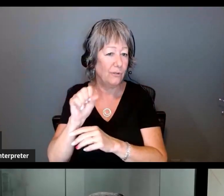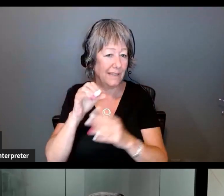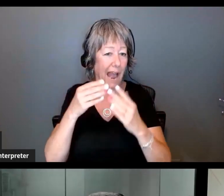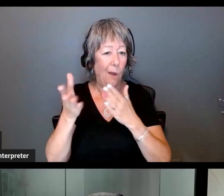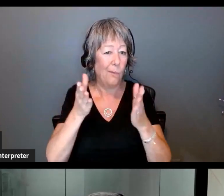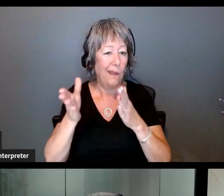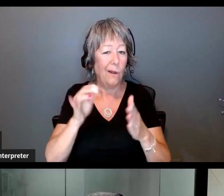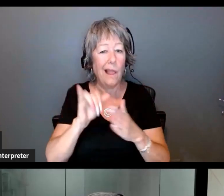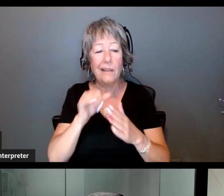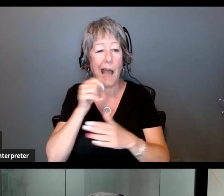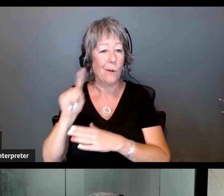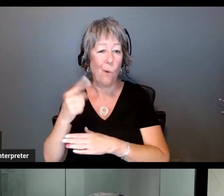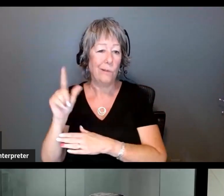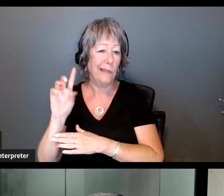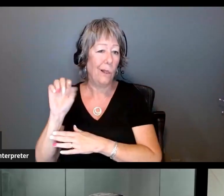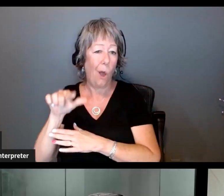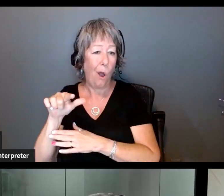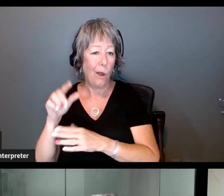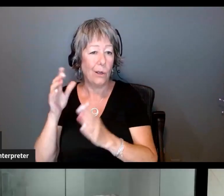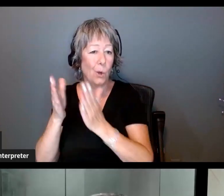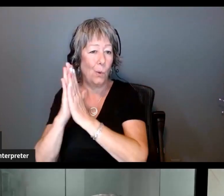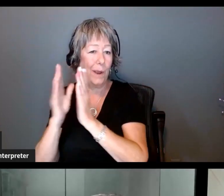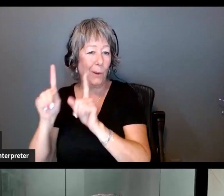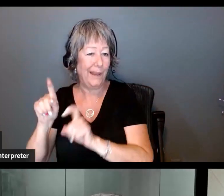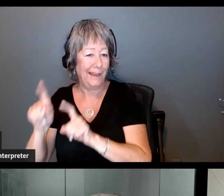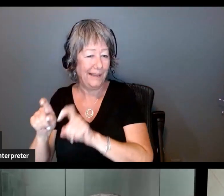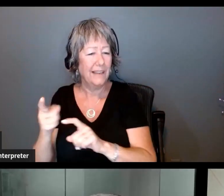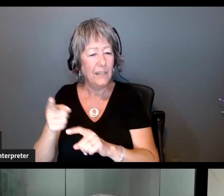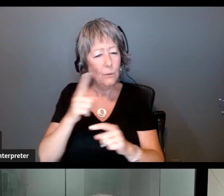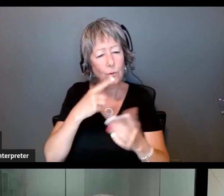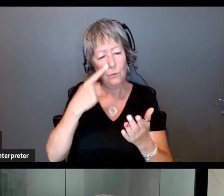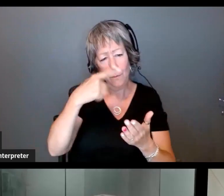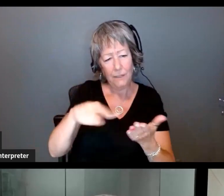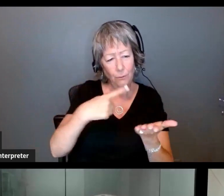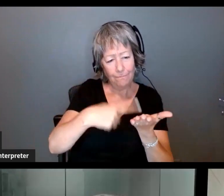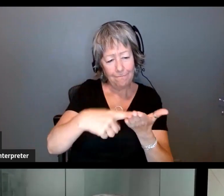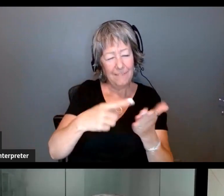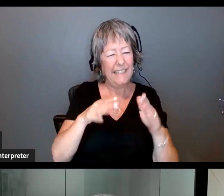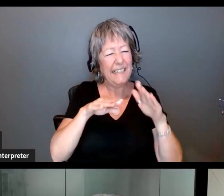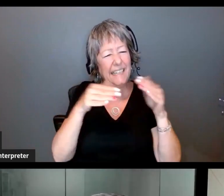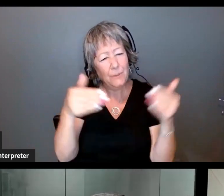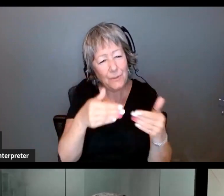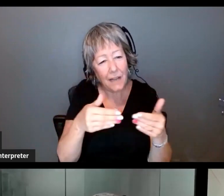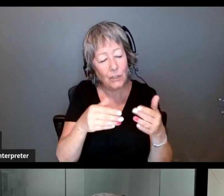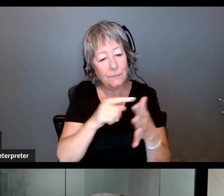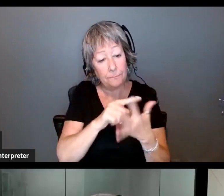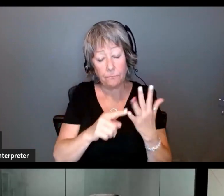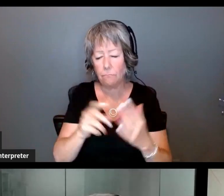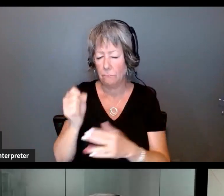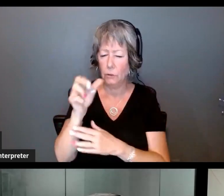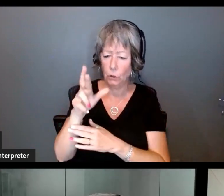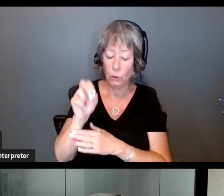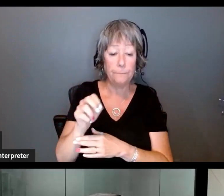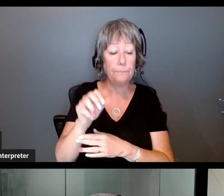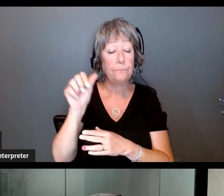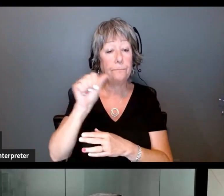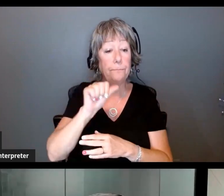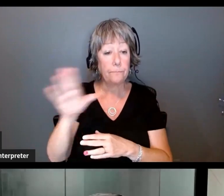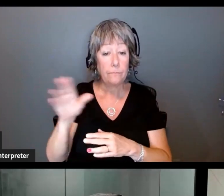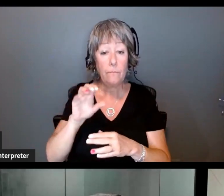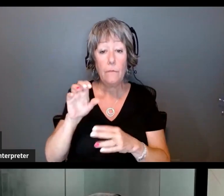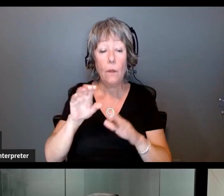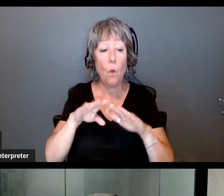log querying store. So you want to take us through kind of an intro on that, Rohan? Sure. So Amazon OpenSearch service